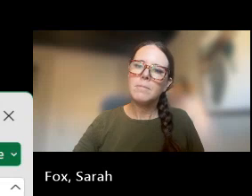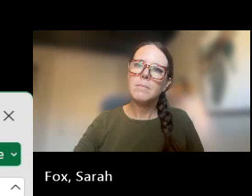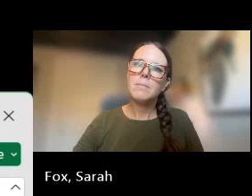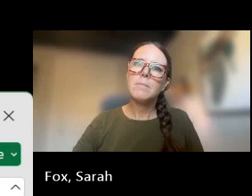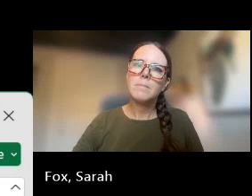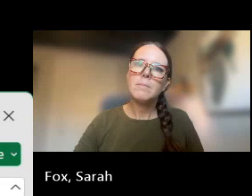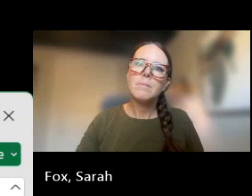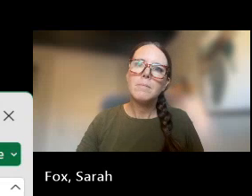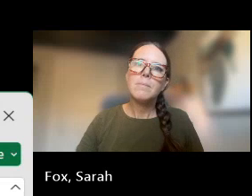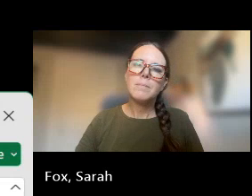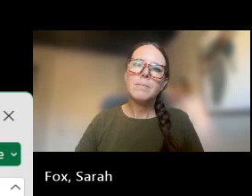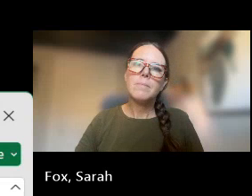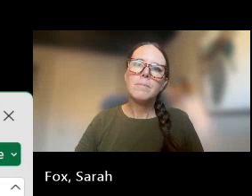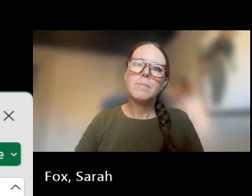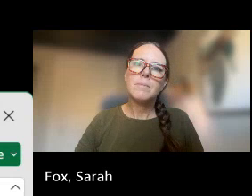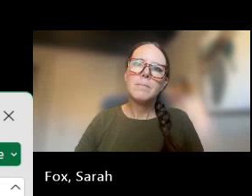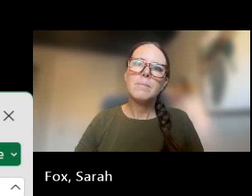do.